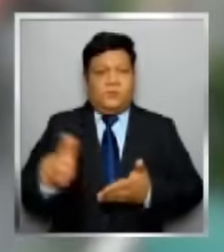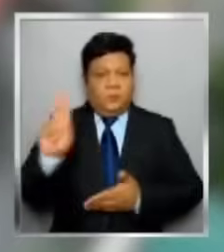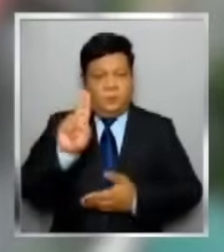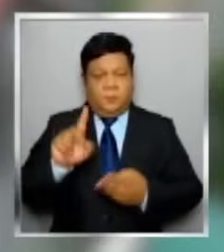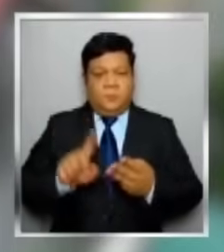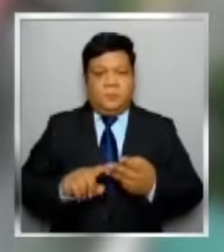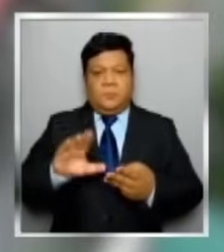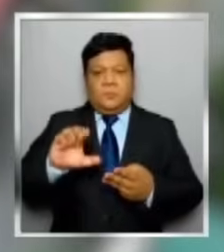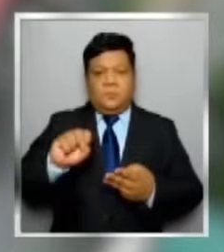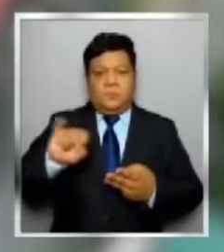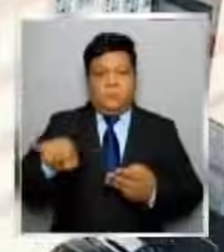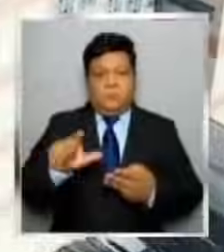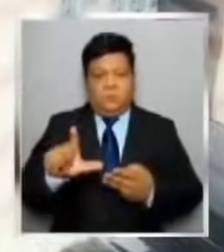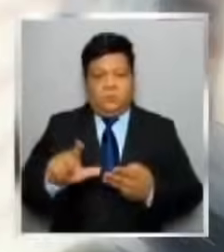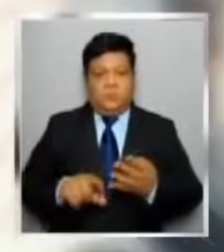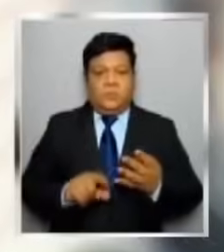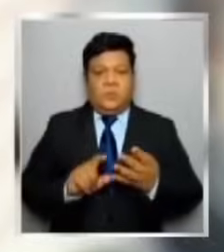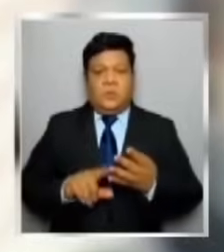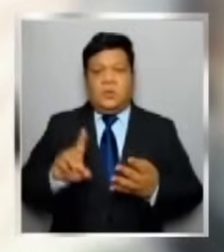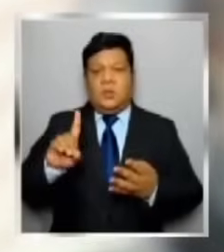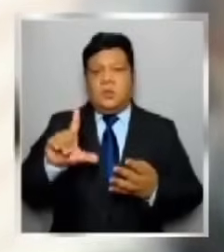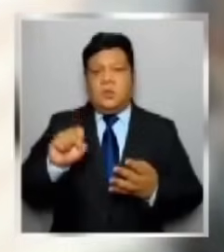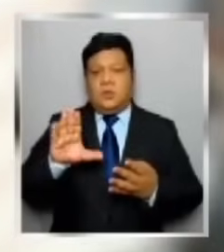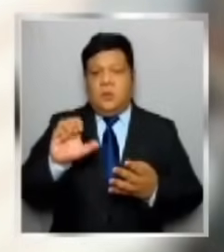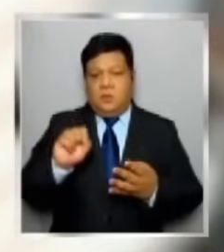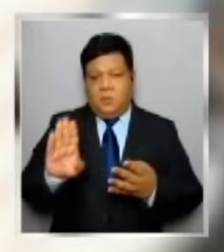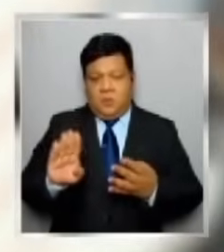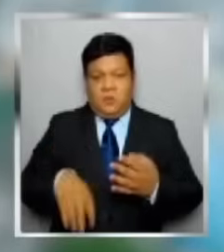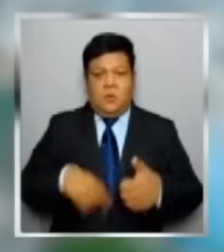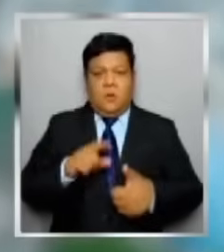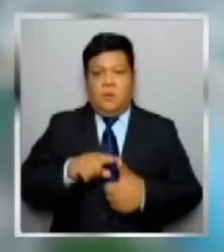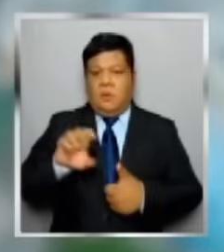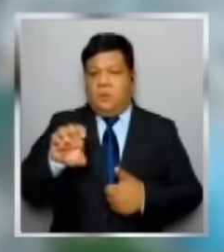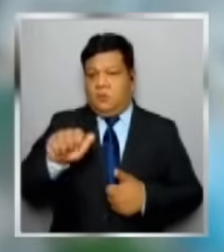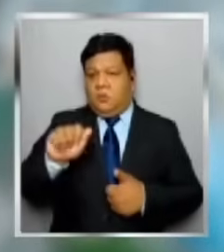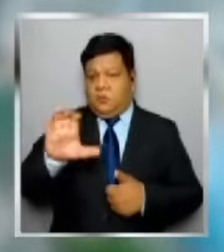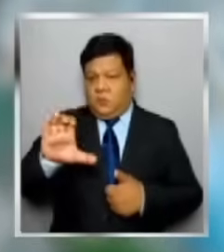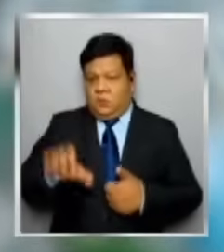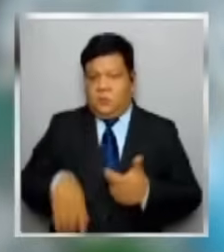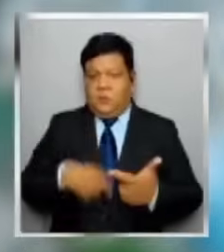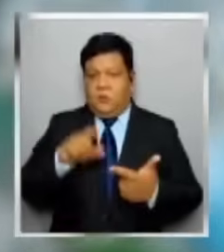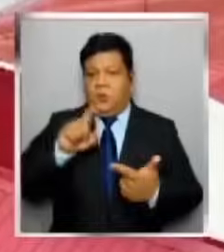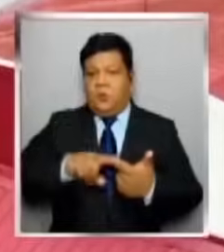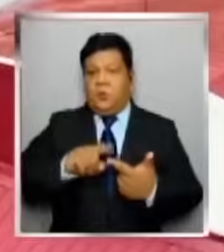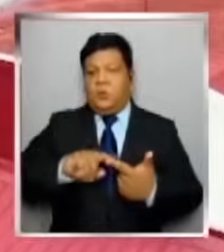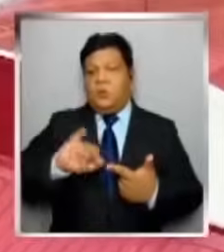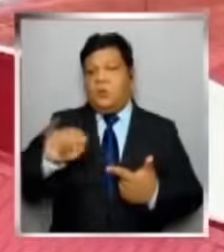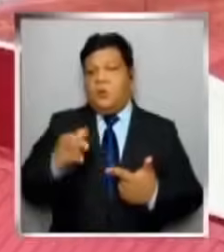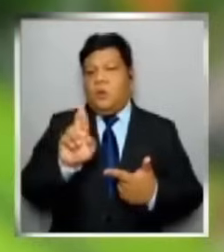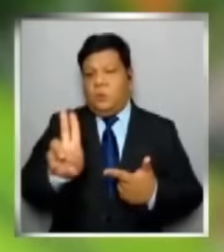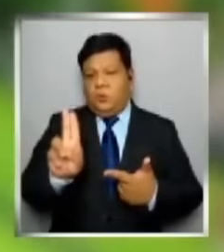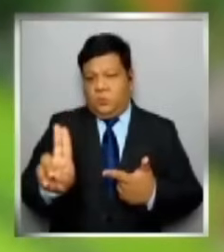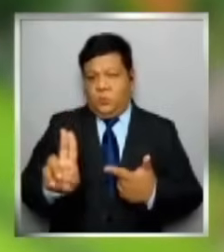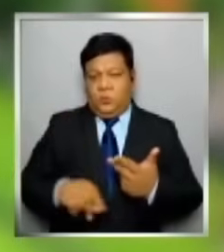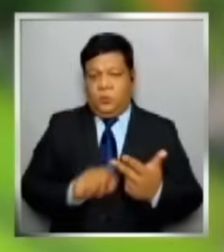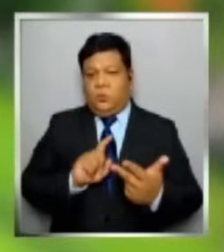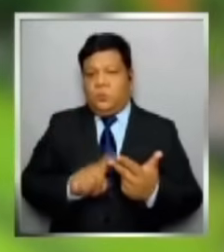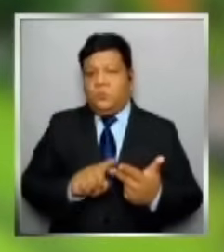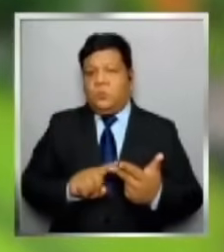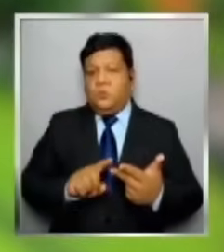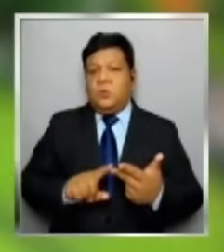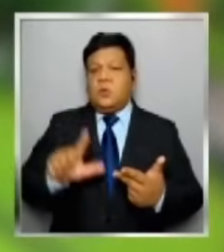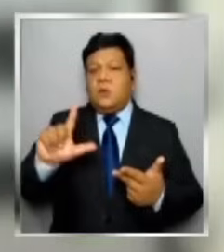Salle College St. Benil, Emilio Aguinaldo College, Jose Rizal University, Lyceum of the